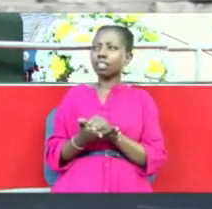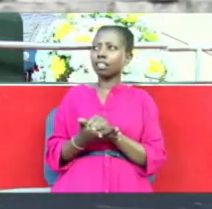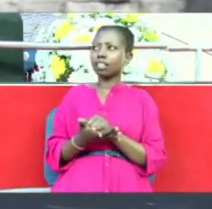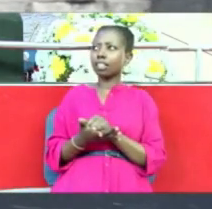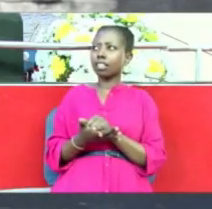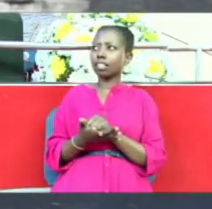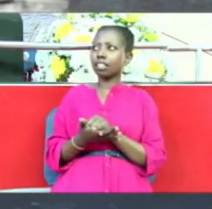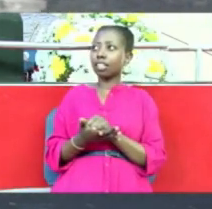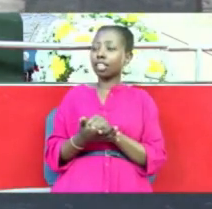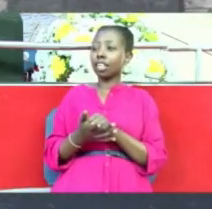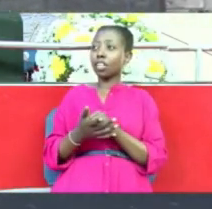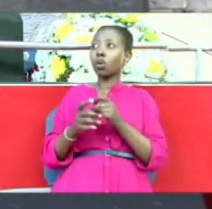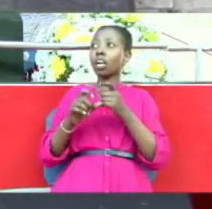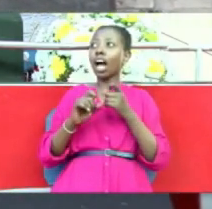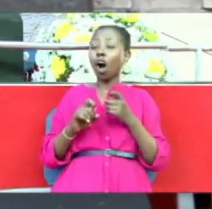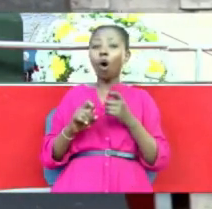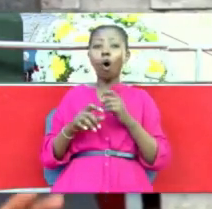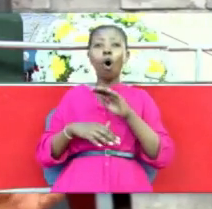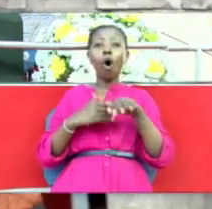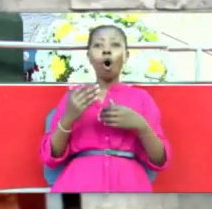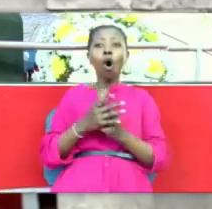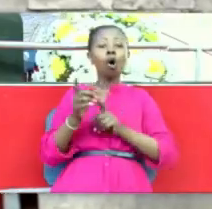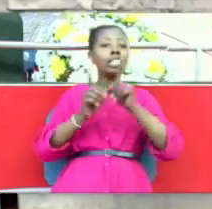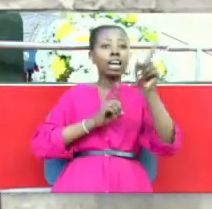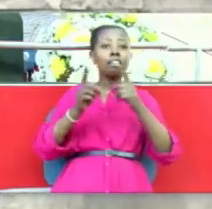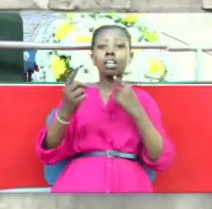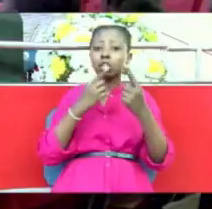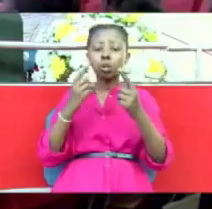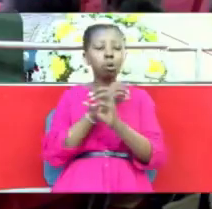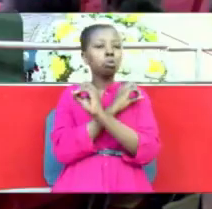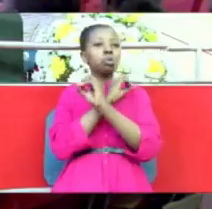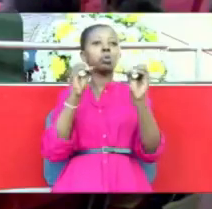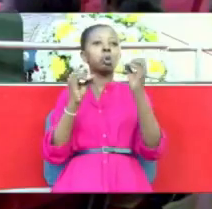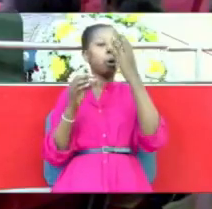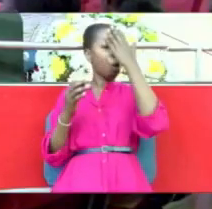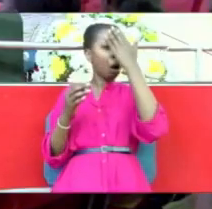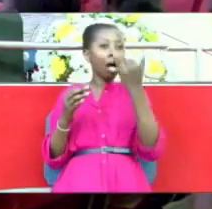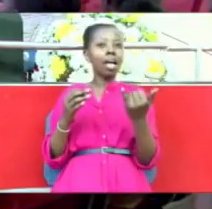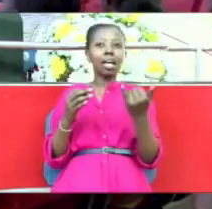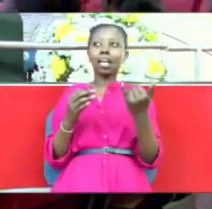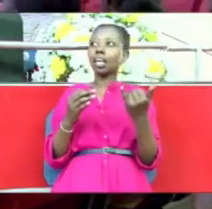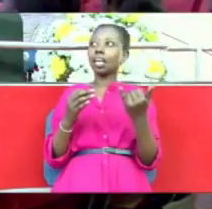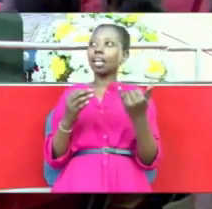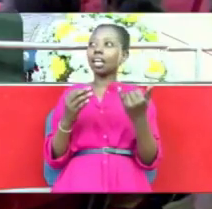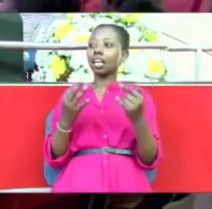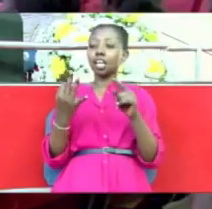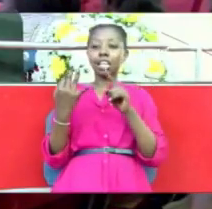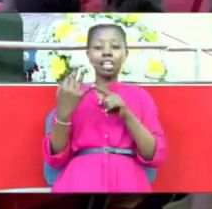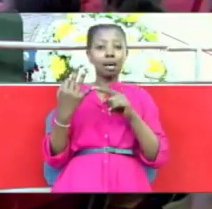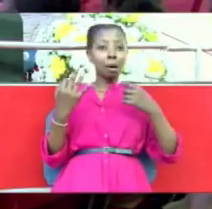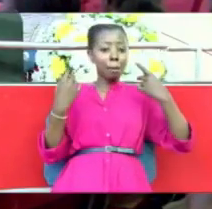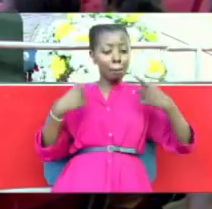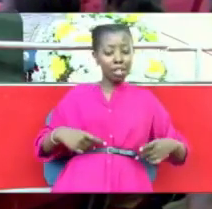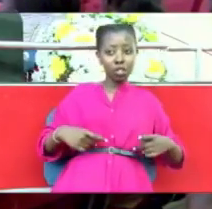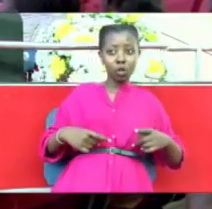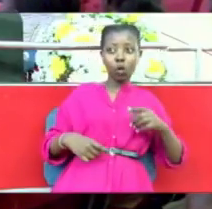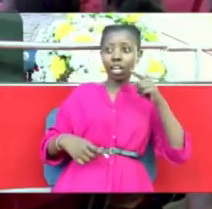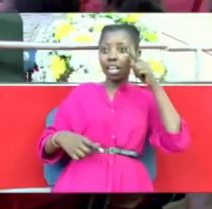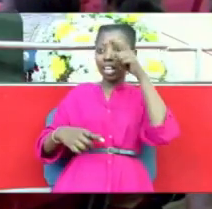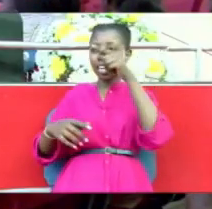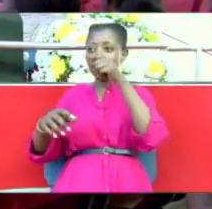Sasa kutoka hiyo safari ya masaa 9 hawakuongea. Kwa sababu you have hit me